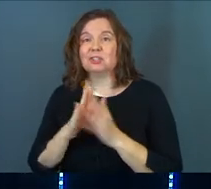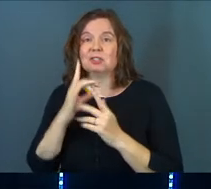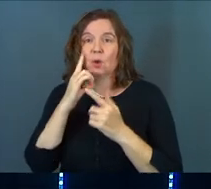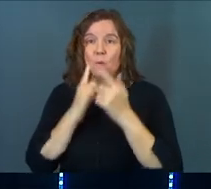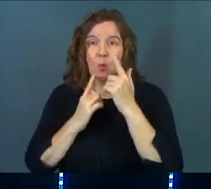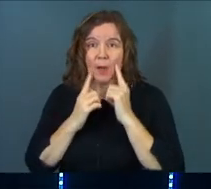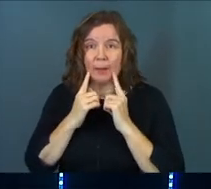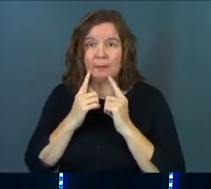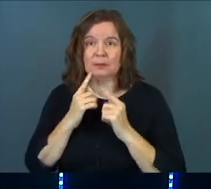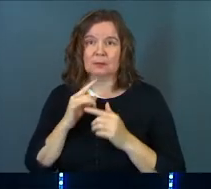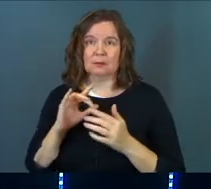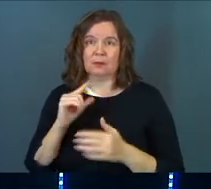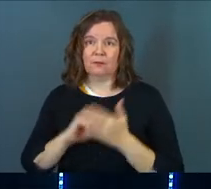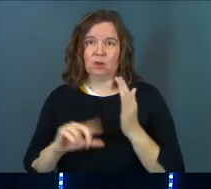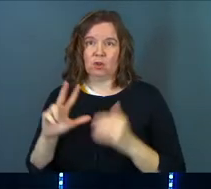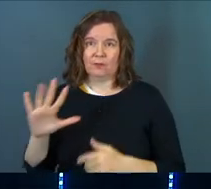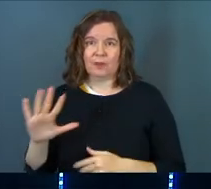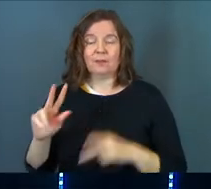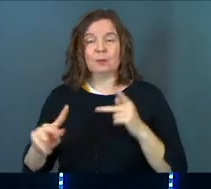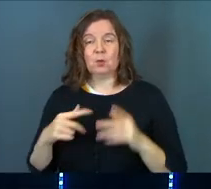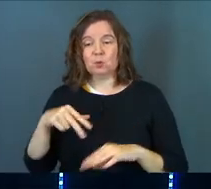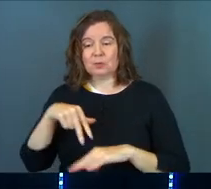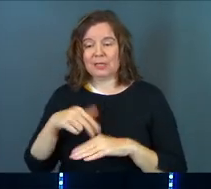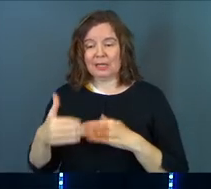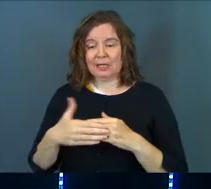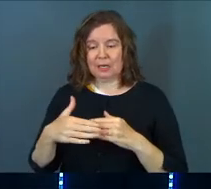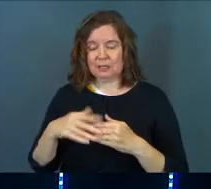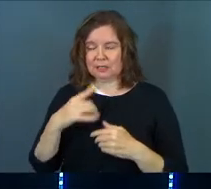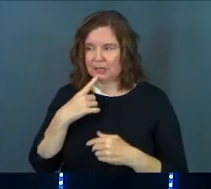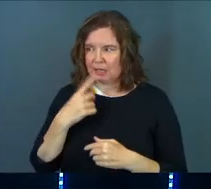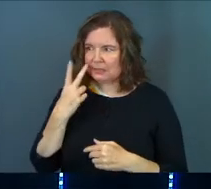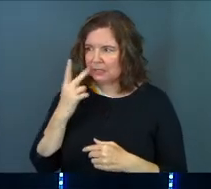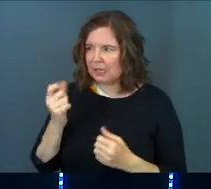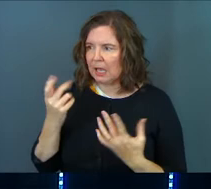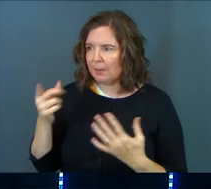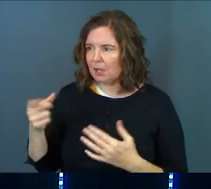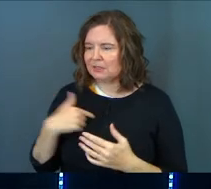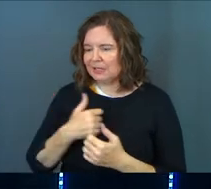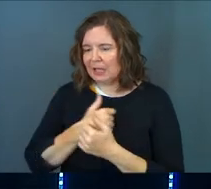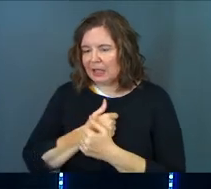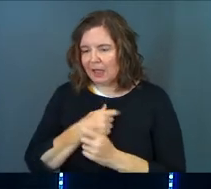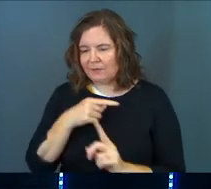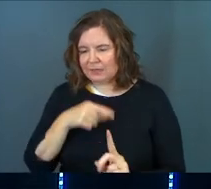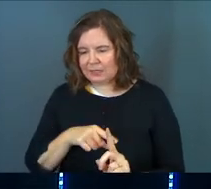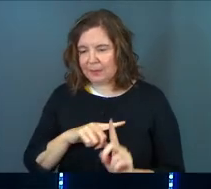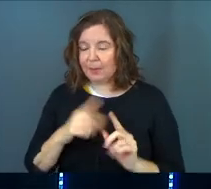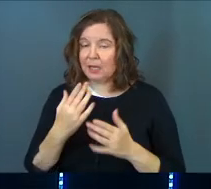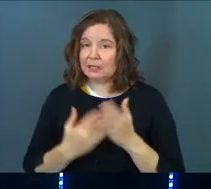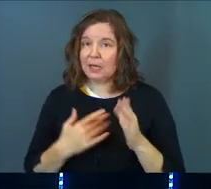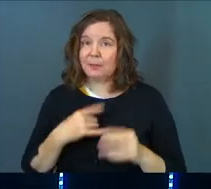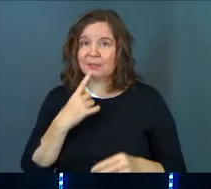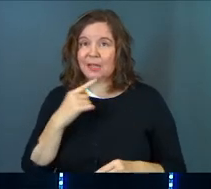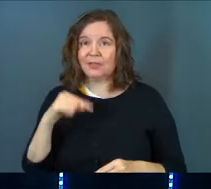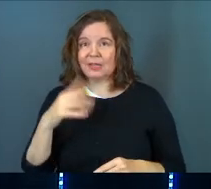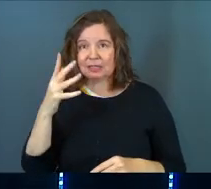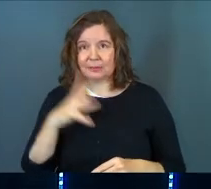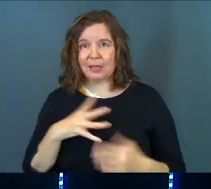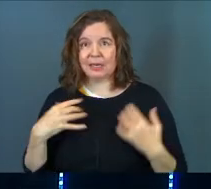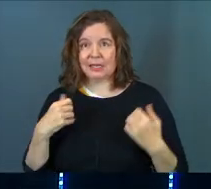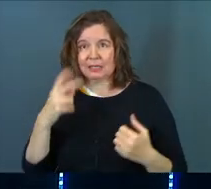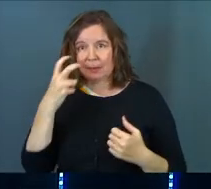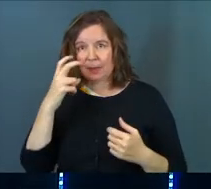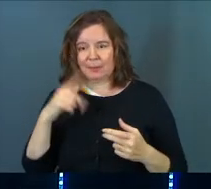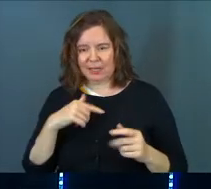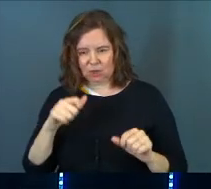wept, verse 35. And the people who were standing nearby said, see how much he loved him. But some said, this man